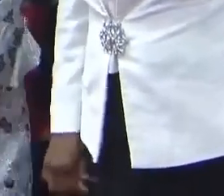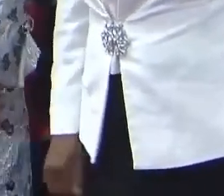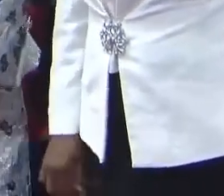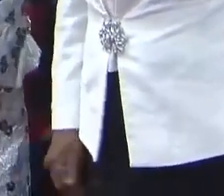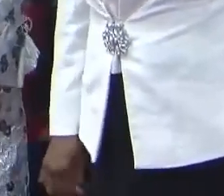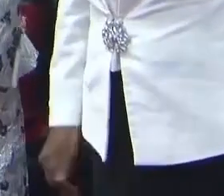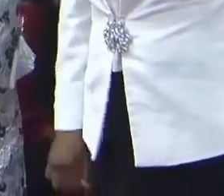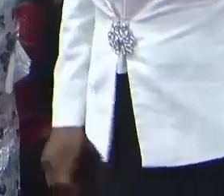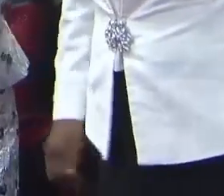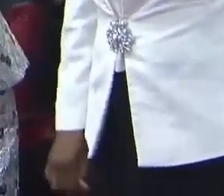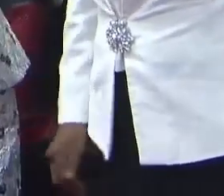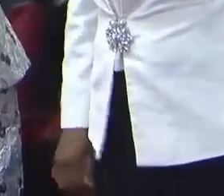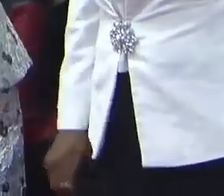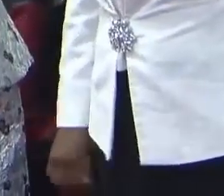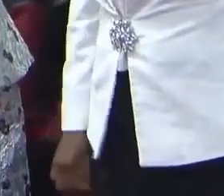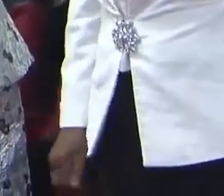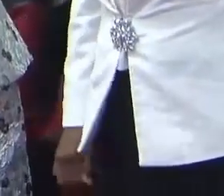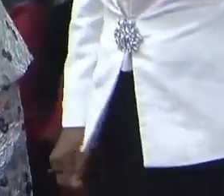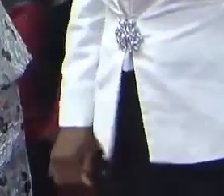Jesus. Hear my cry